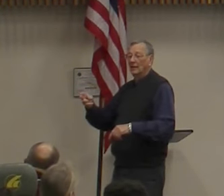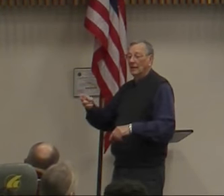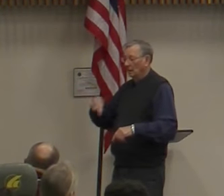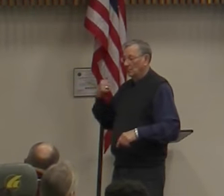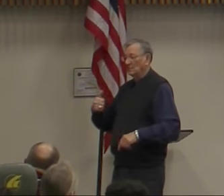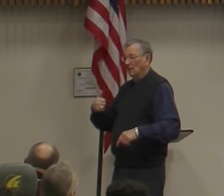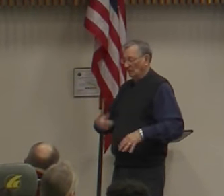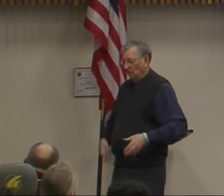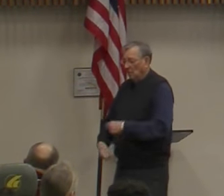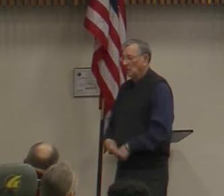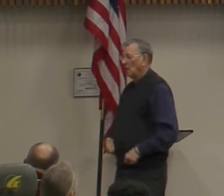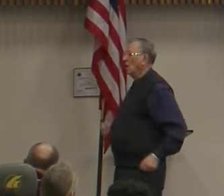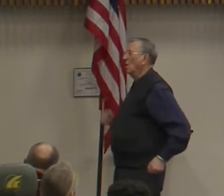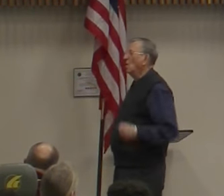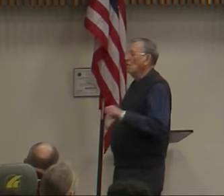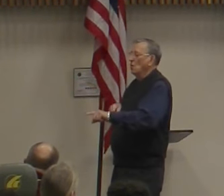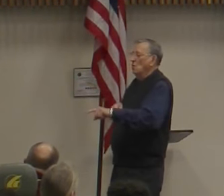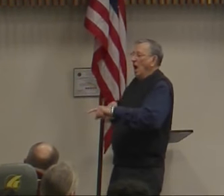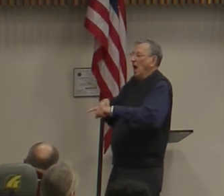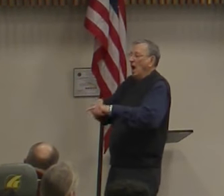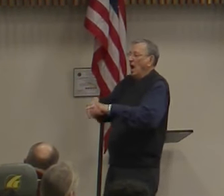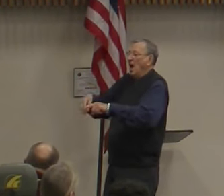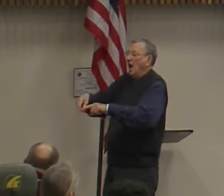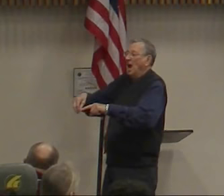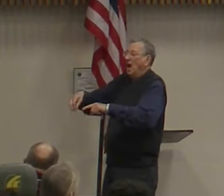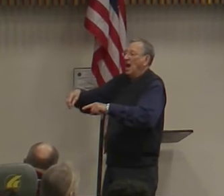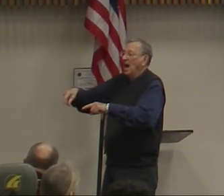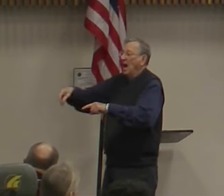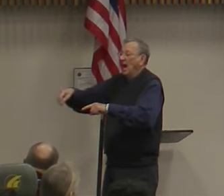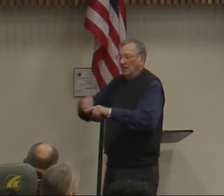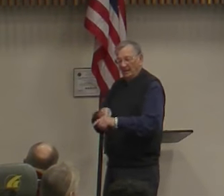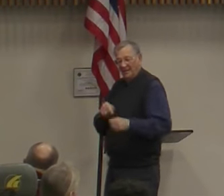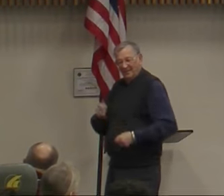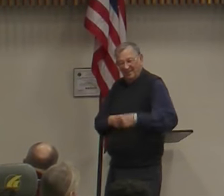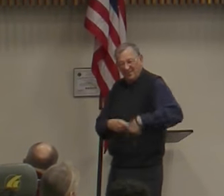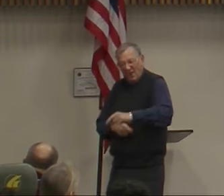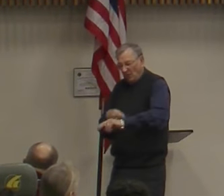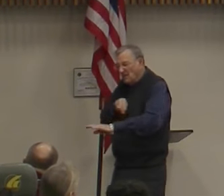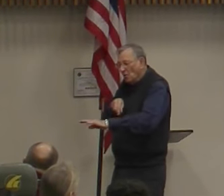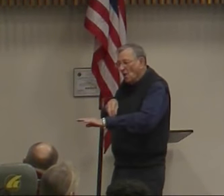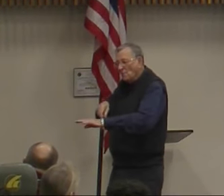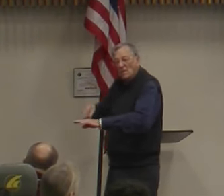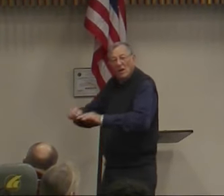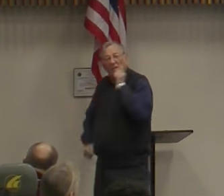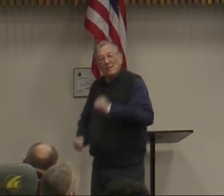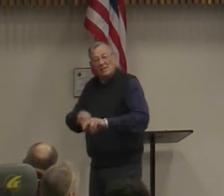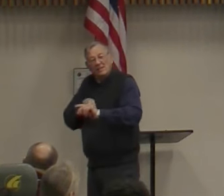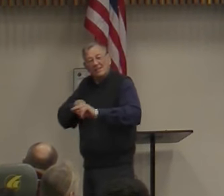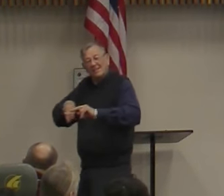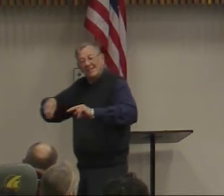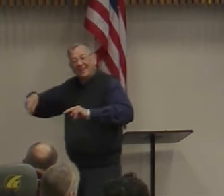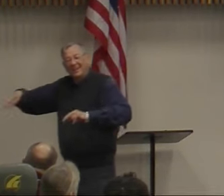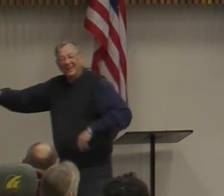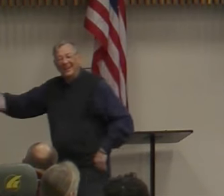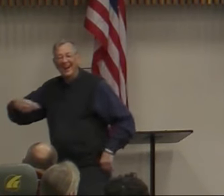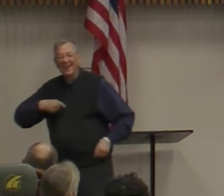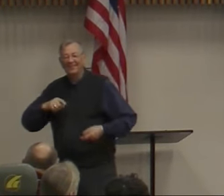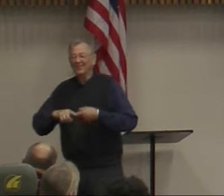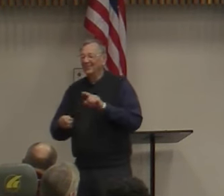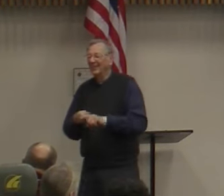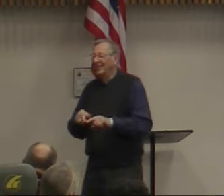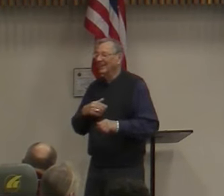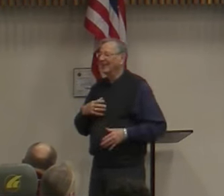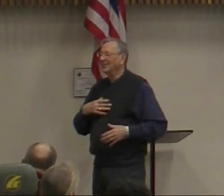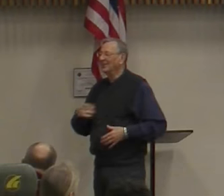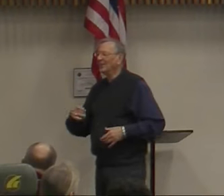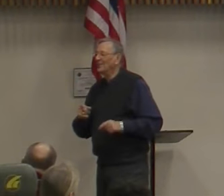It's an amazing thing. Elijah goes and he beats Ahab running. I have a friend who likes to run